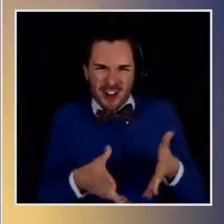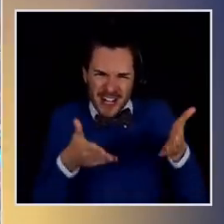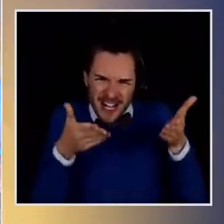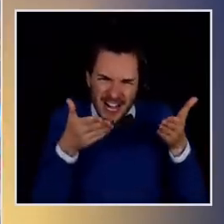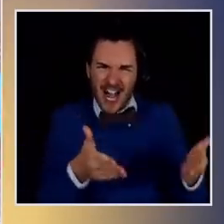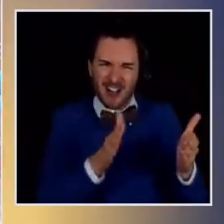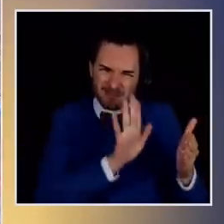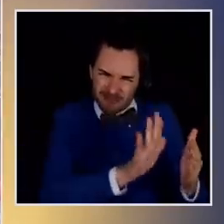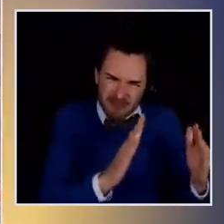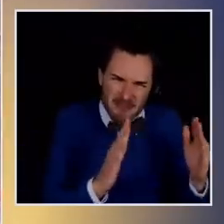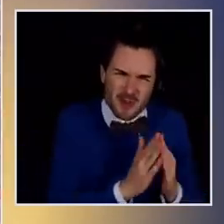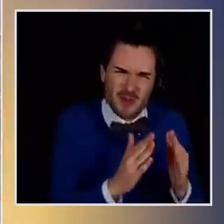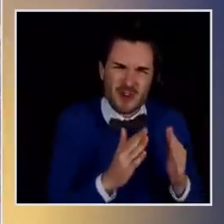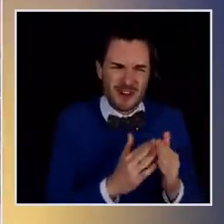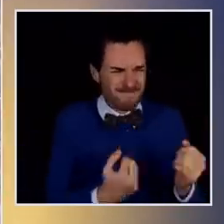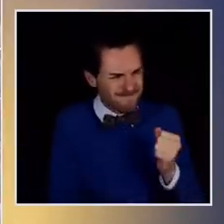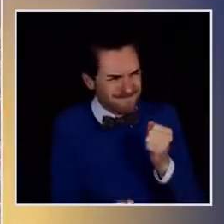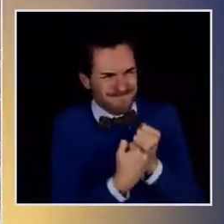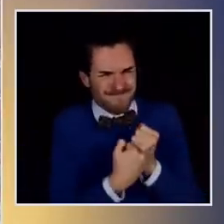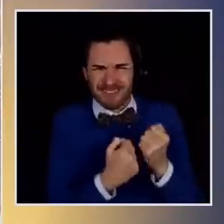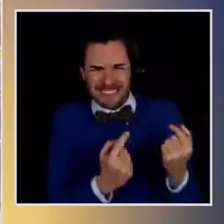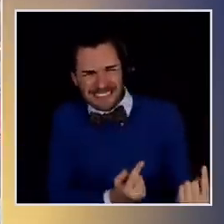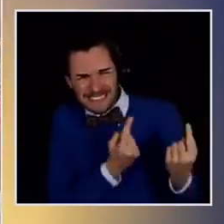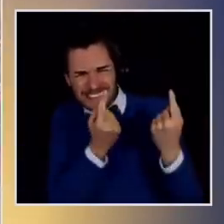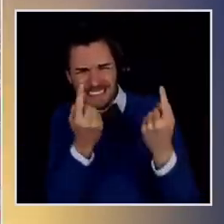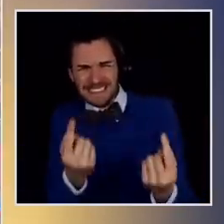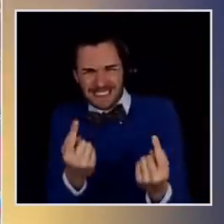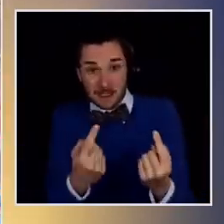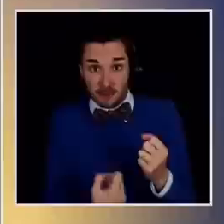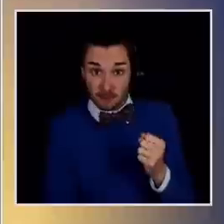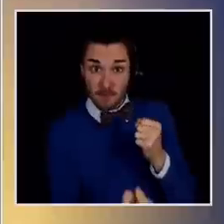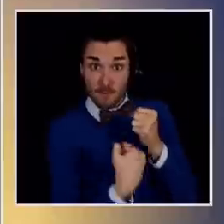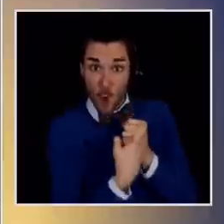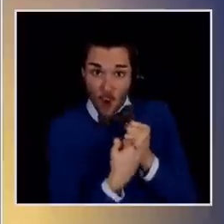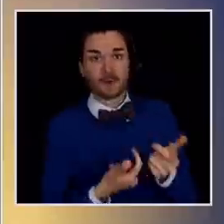You've always had my back, and I'll have yours.